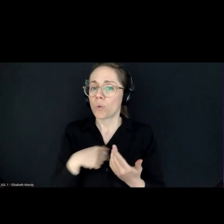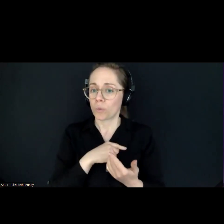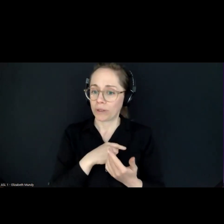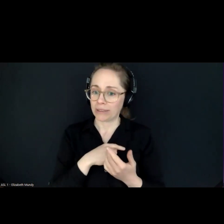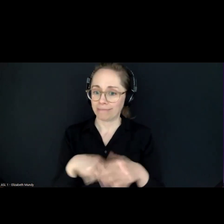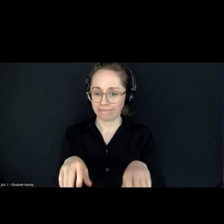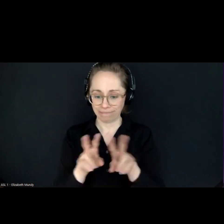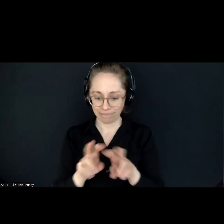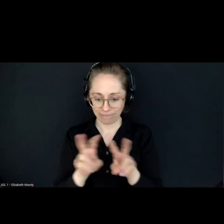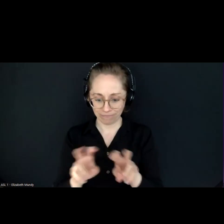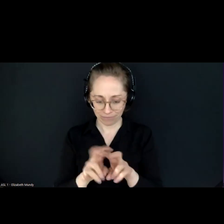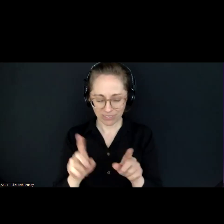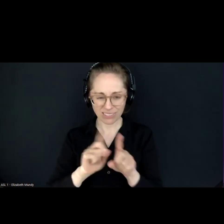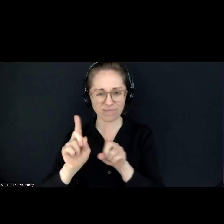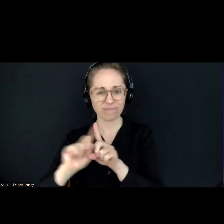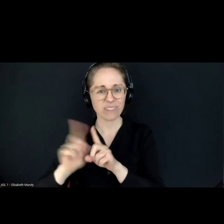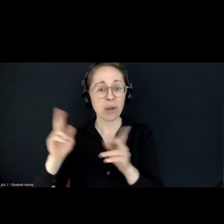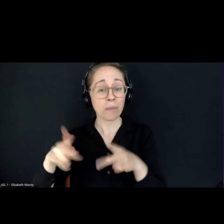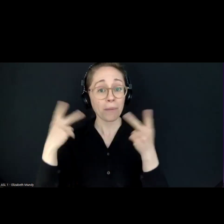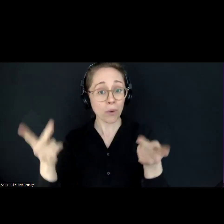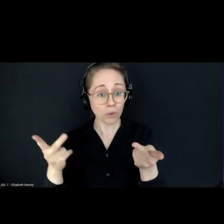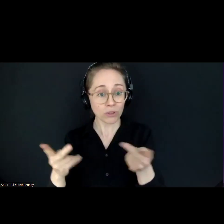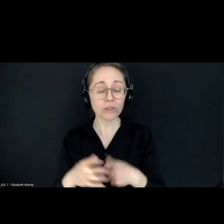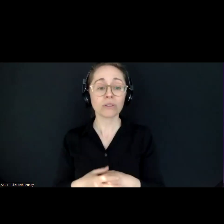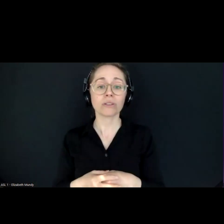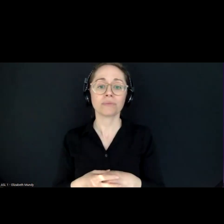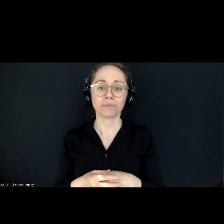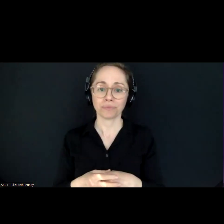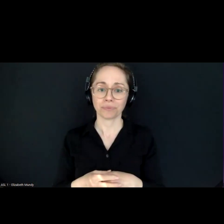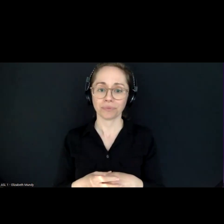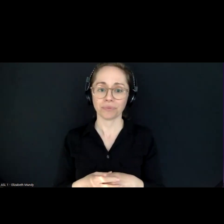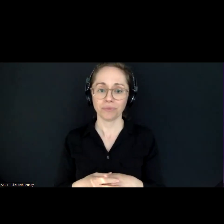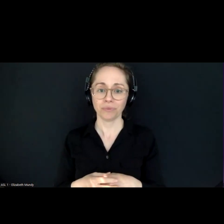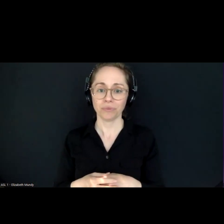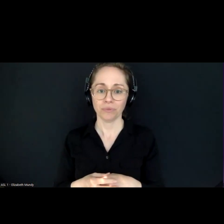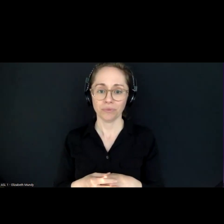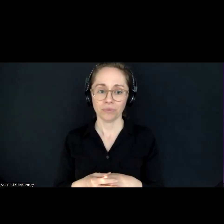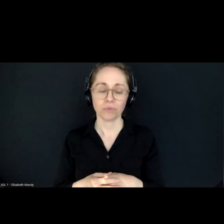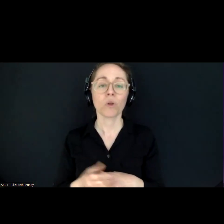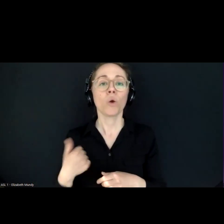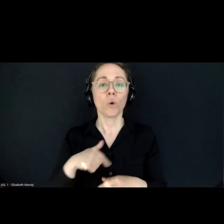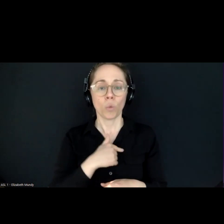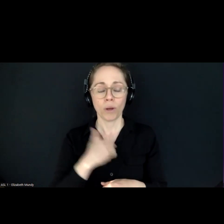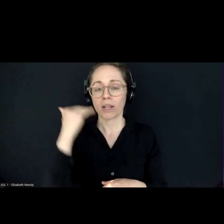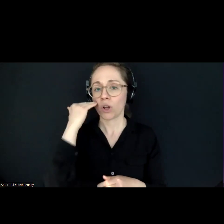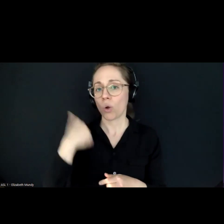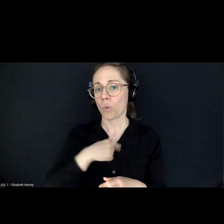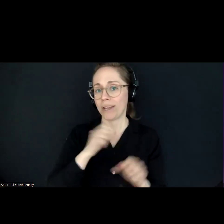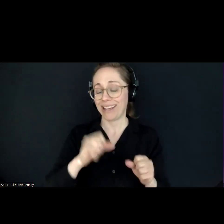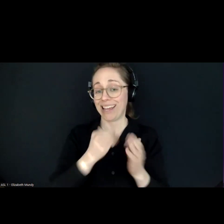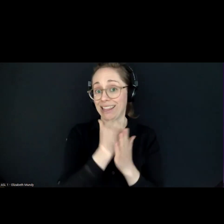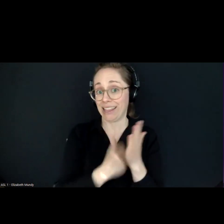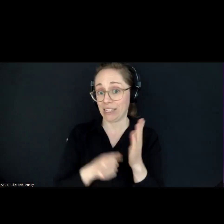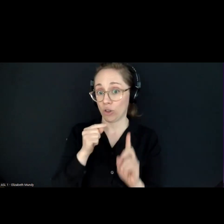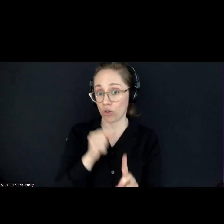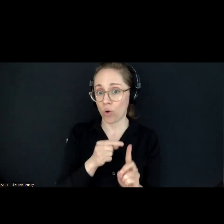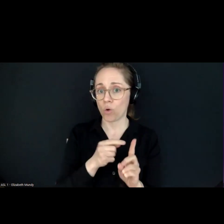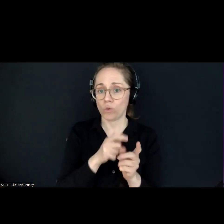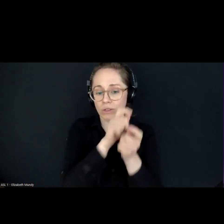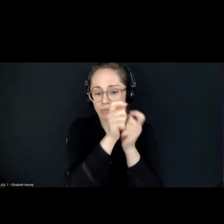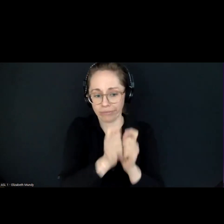digest proposals. We think that we are now at a point where we are able to list those and prioritize them into a system that might work.